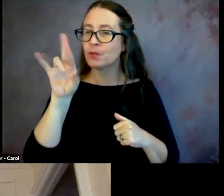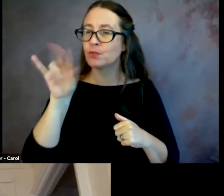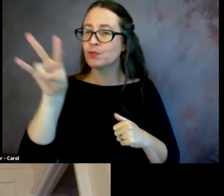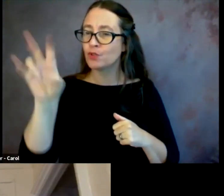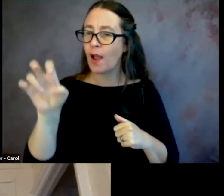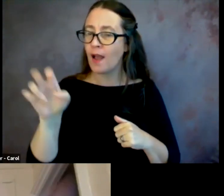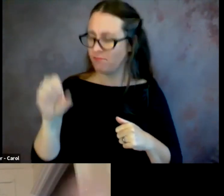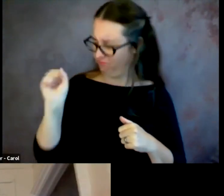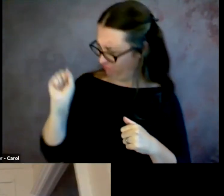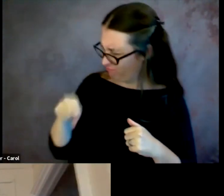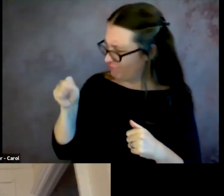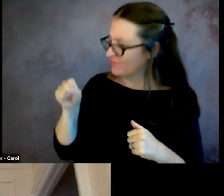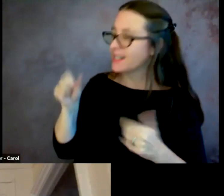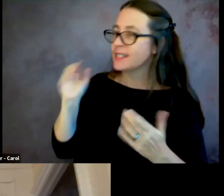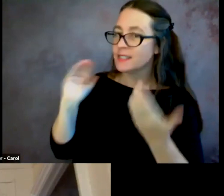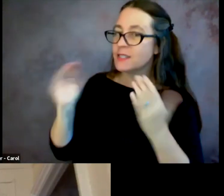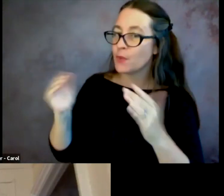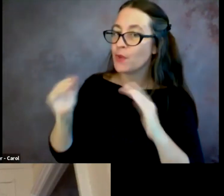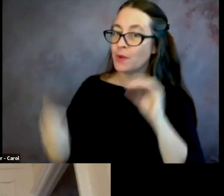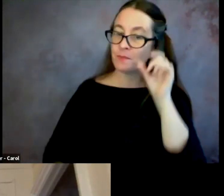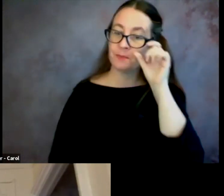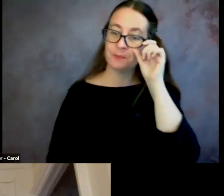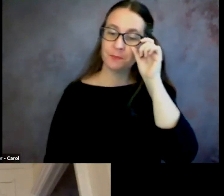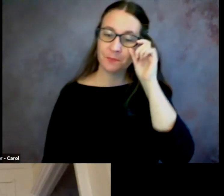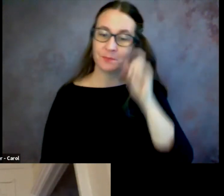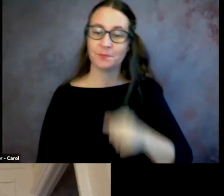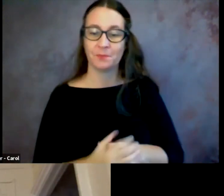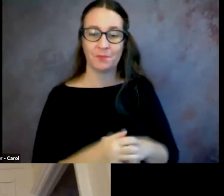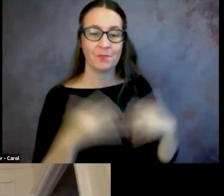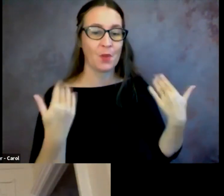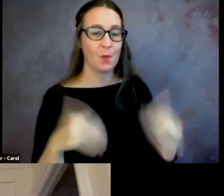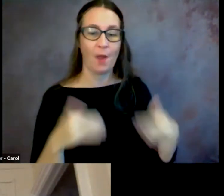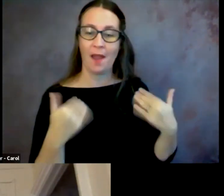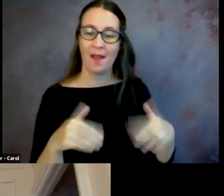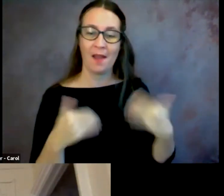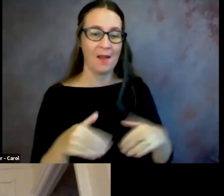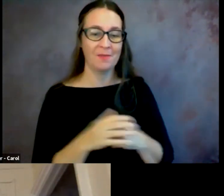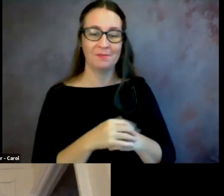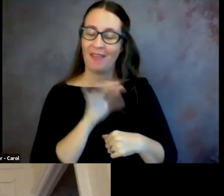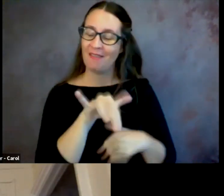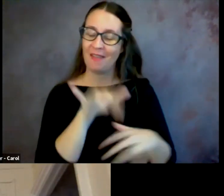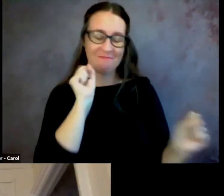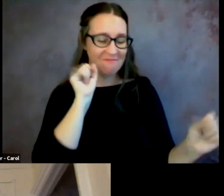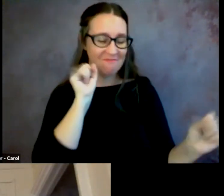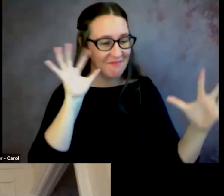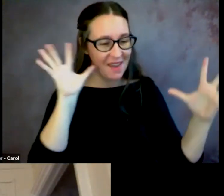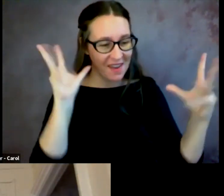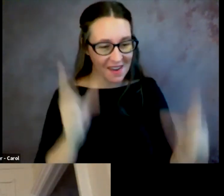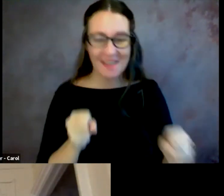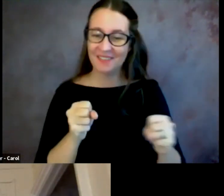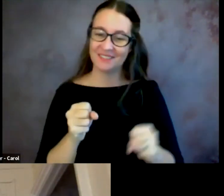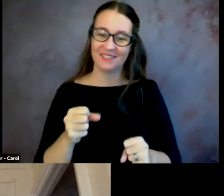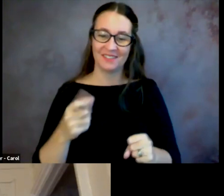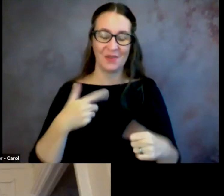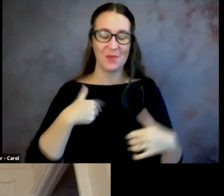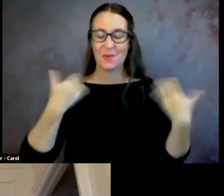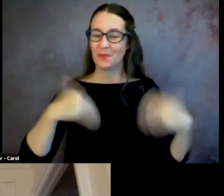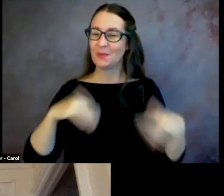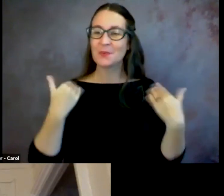similar. Okay, full stop. That is amazing. Amazing. I am blown